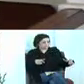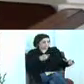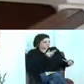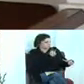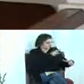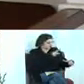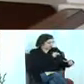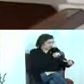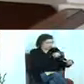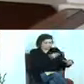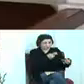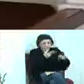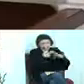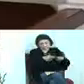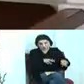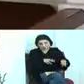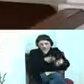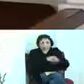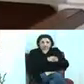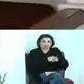and eggs,